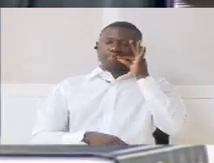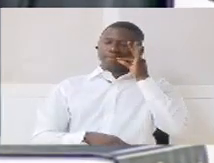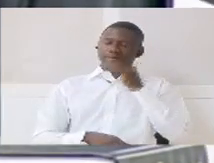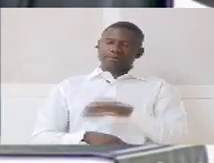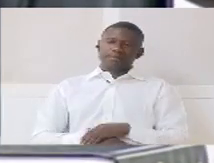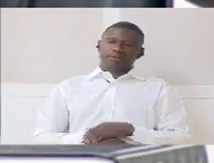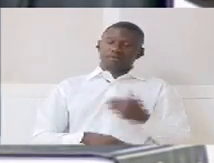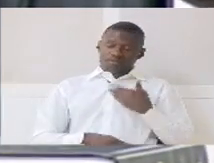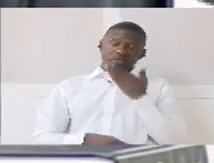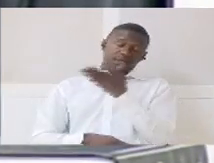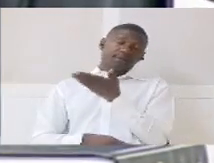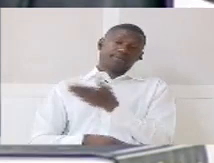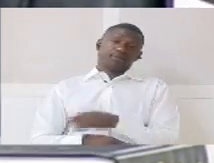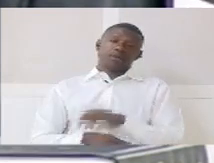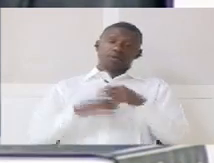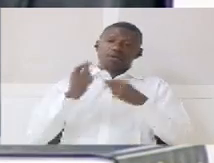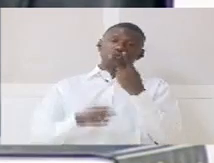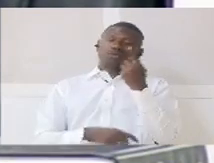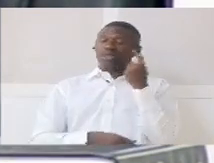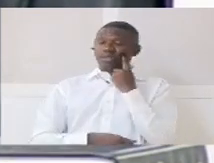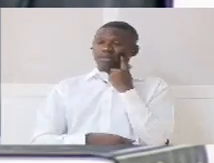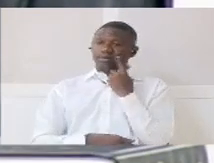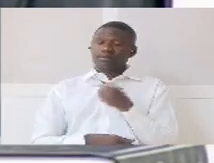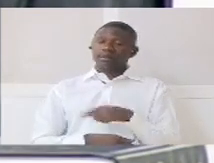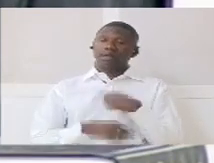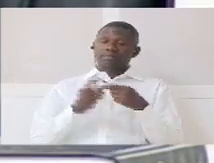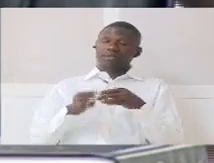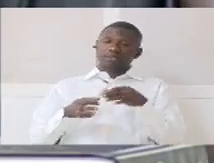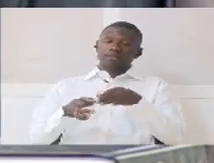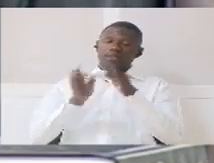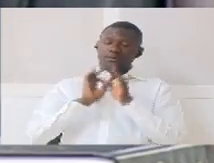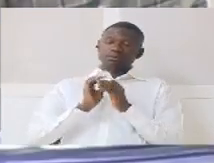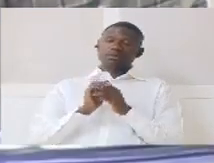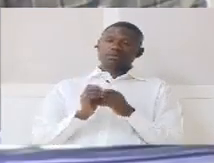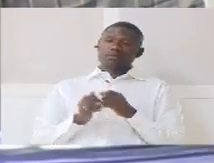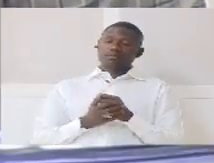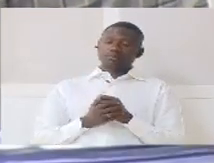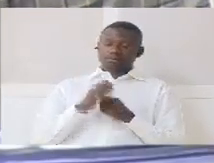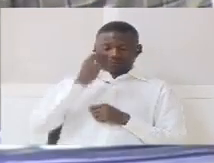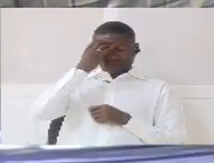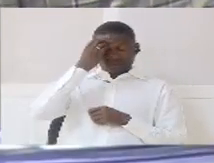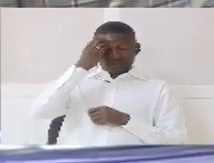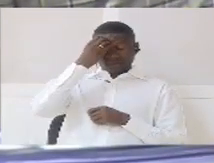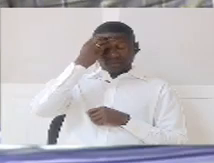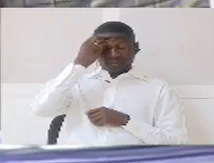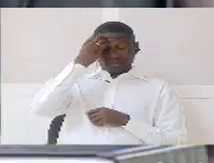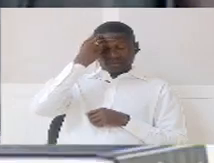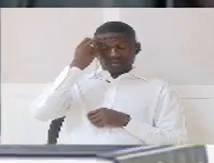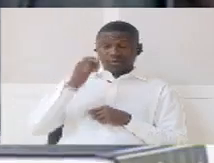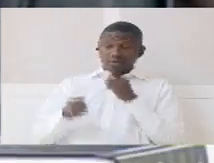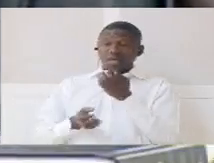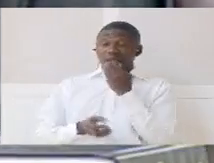So I was there 2 days. He said, let them take me to Zero Squad Inn. Did you eat the pap? I never ate.